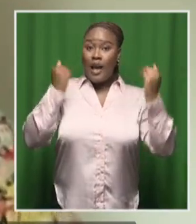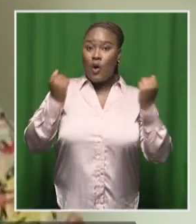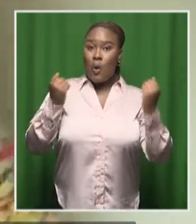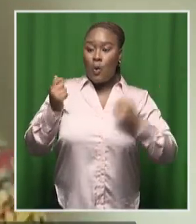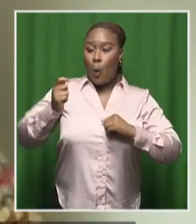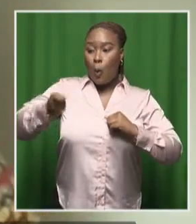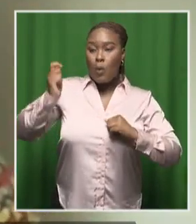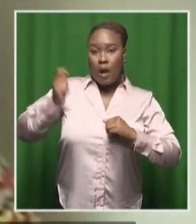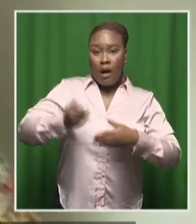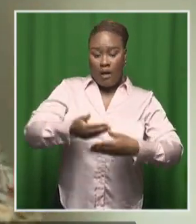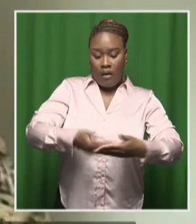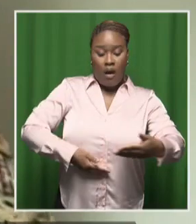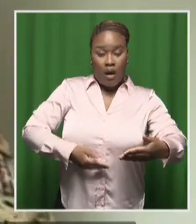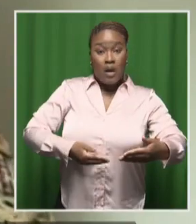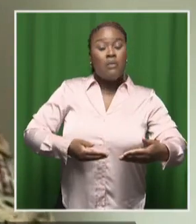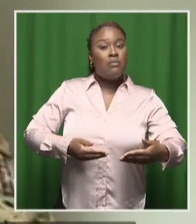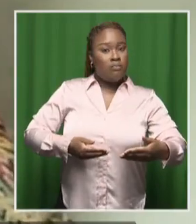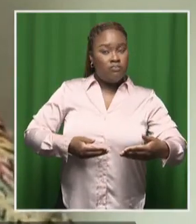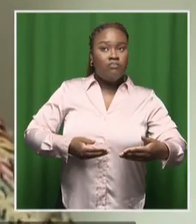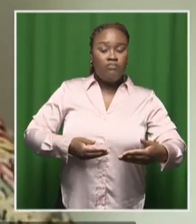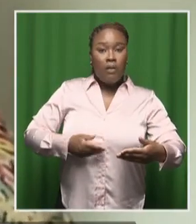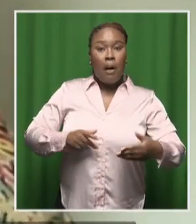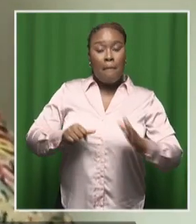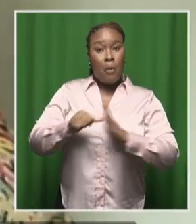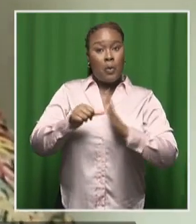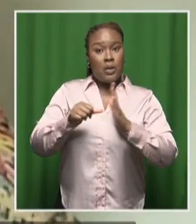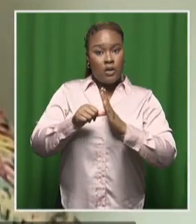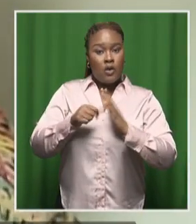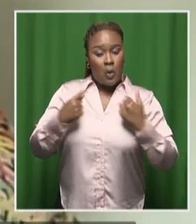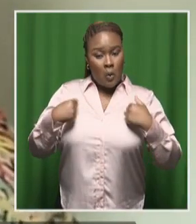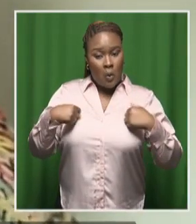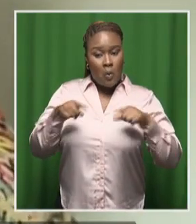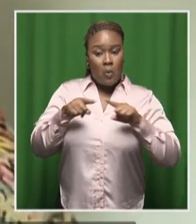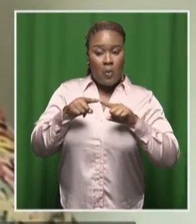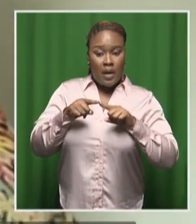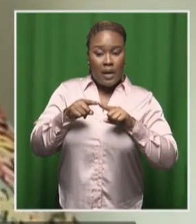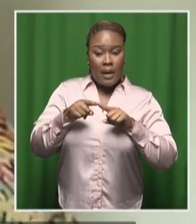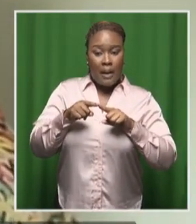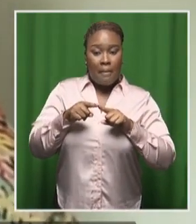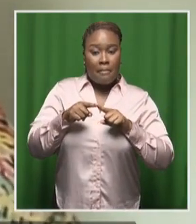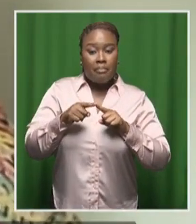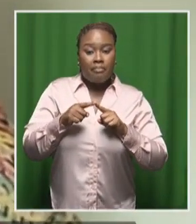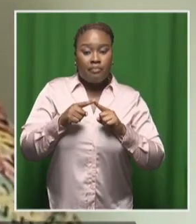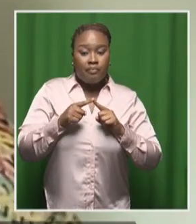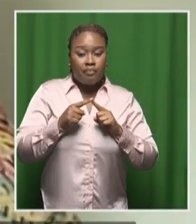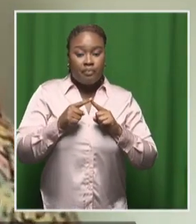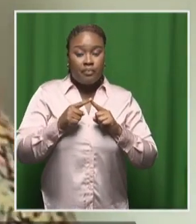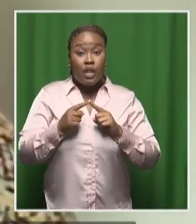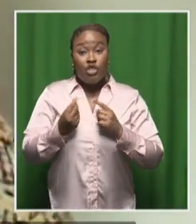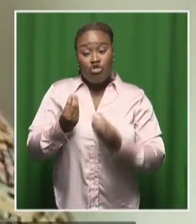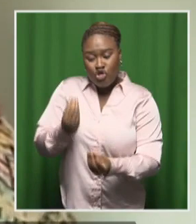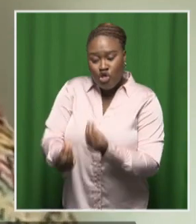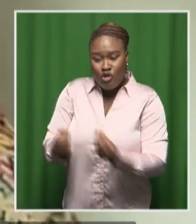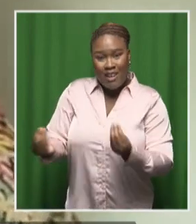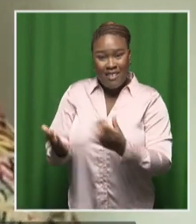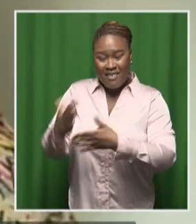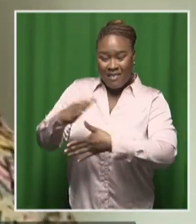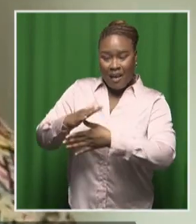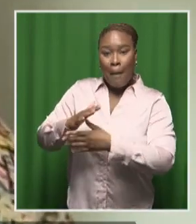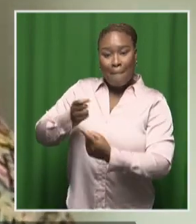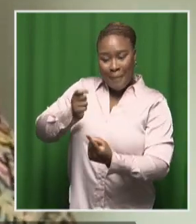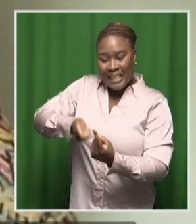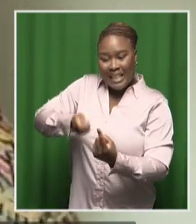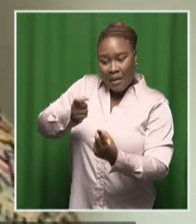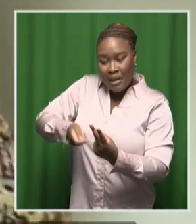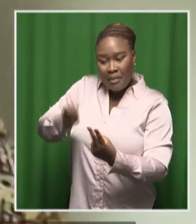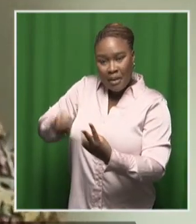innovative in terms of trying to get that a maintenance for the child. The challenge that we're sitting with